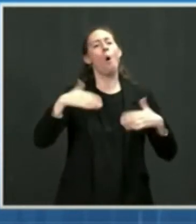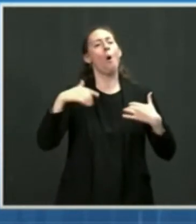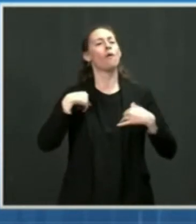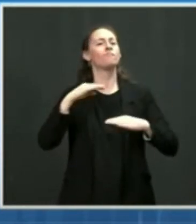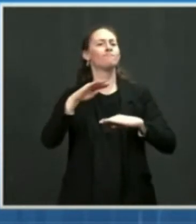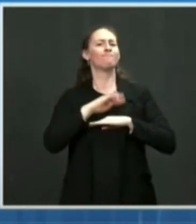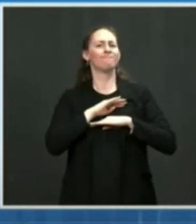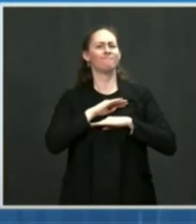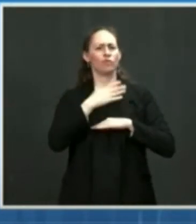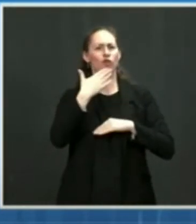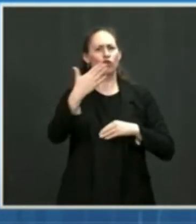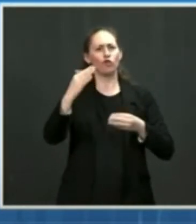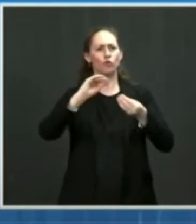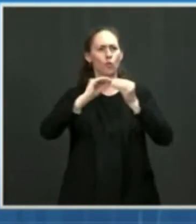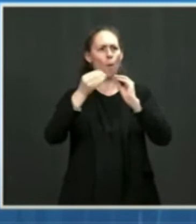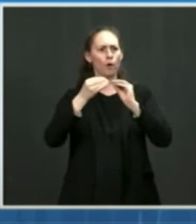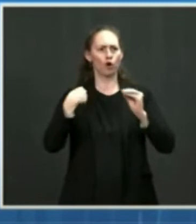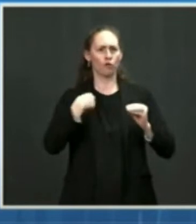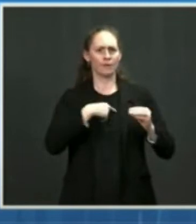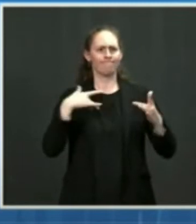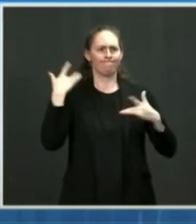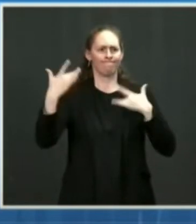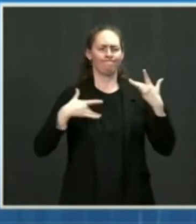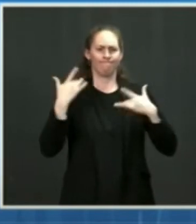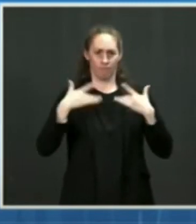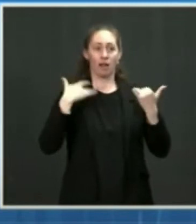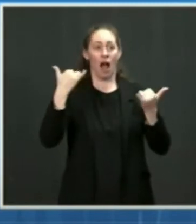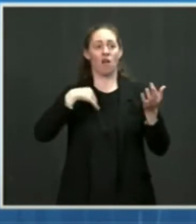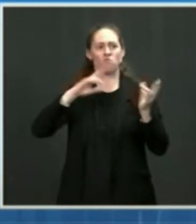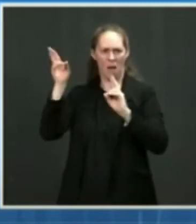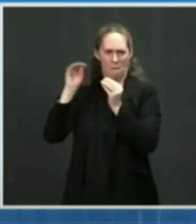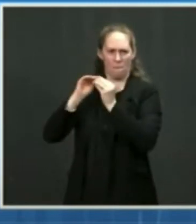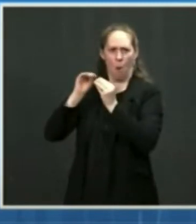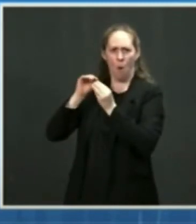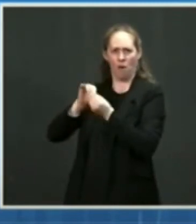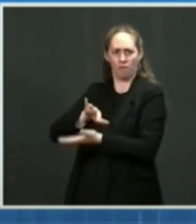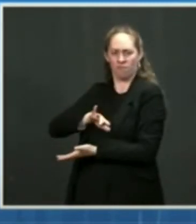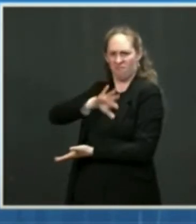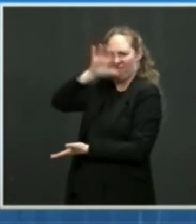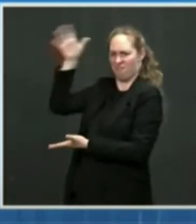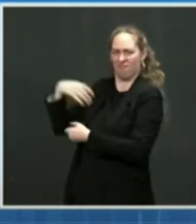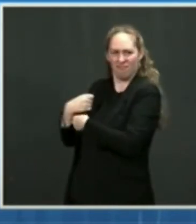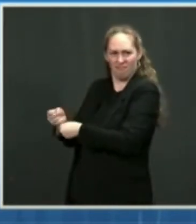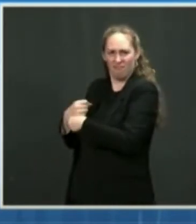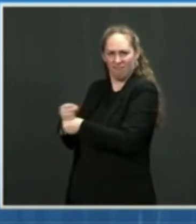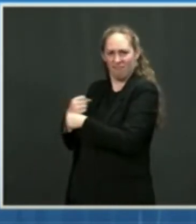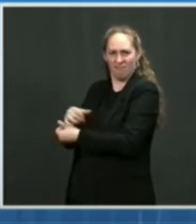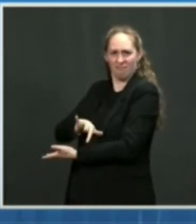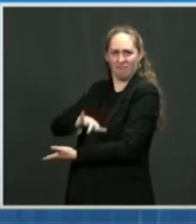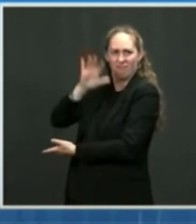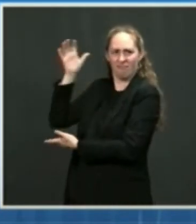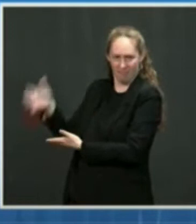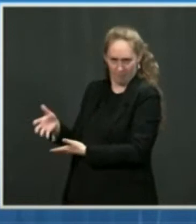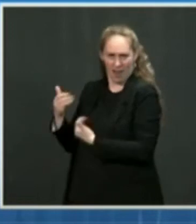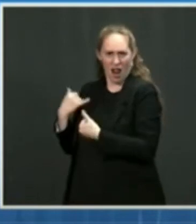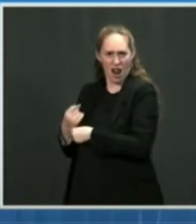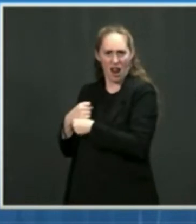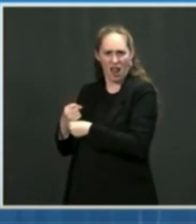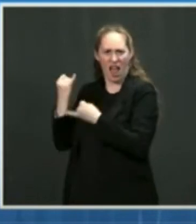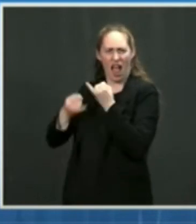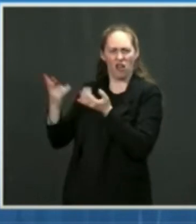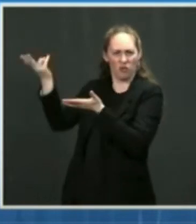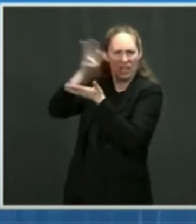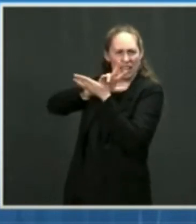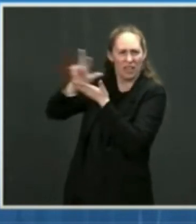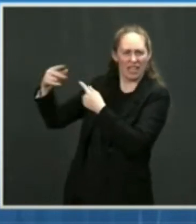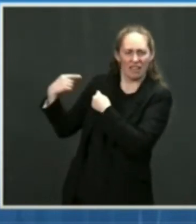even more doses available for administration. Over the last 3 weeks, we've sent out nearly 90 million total